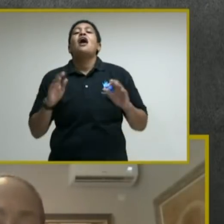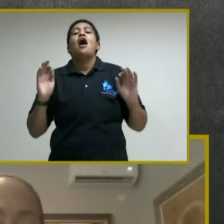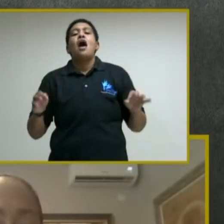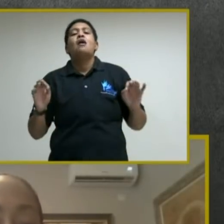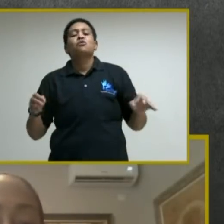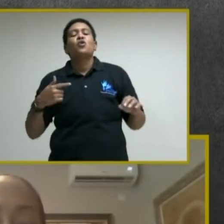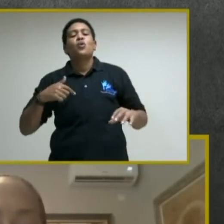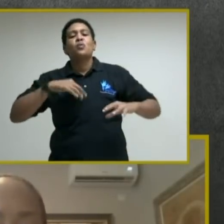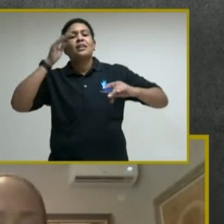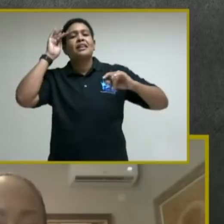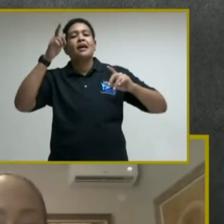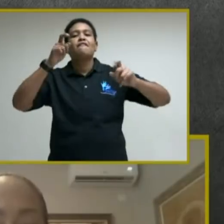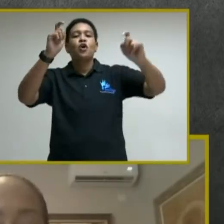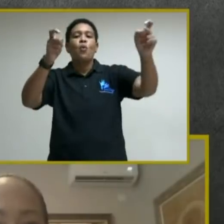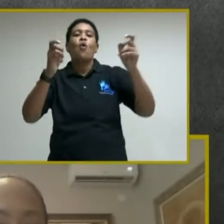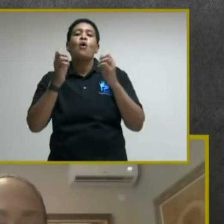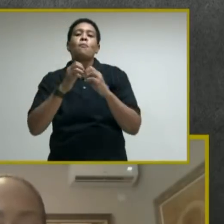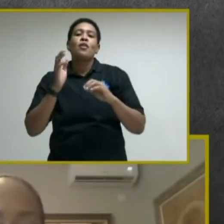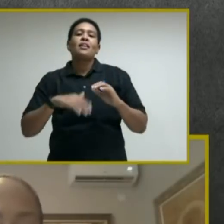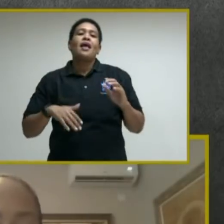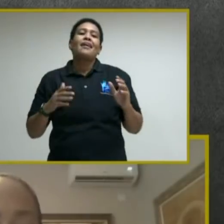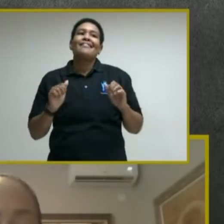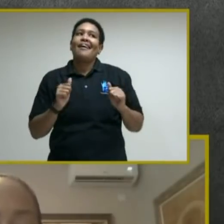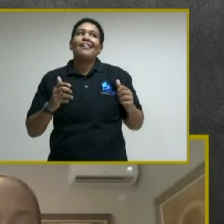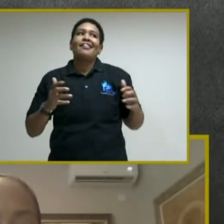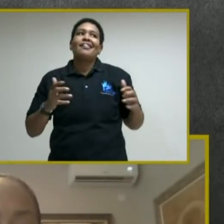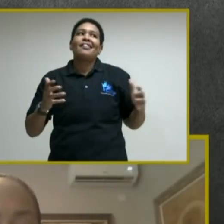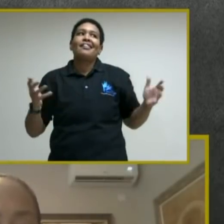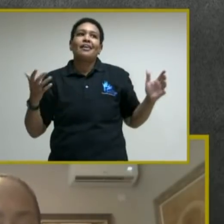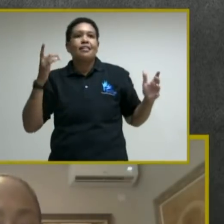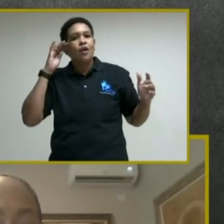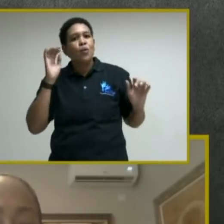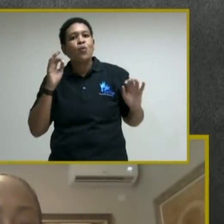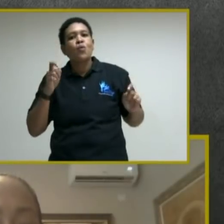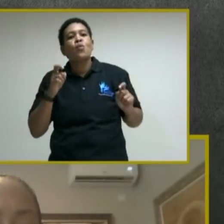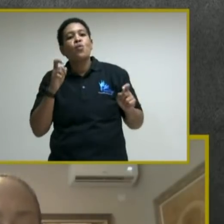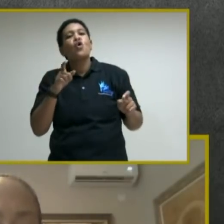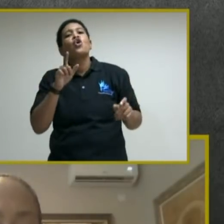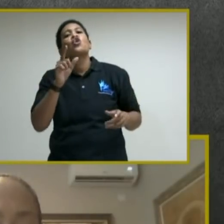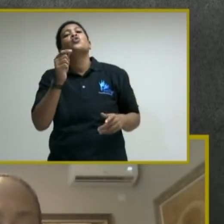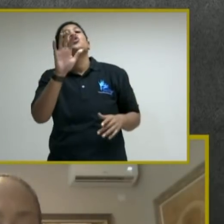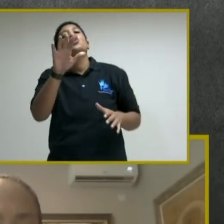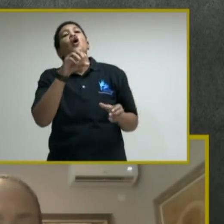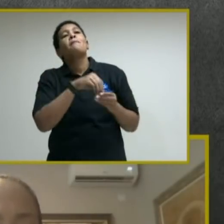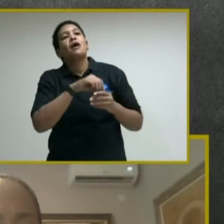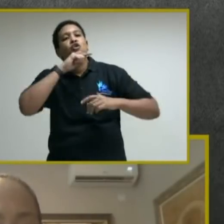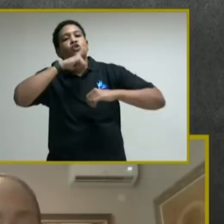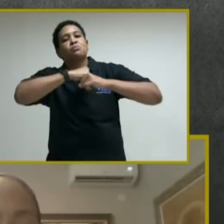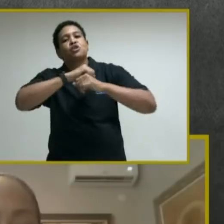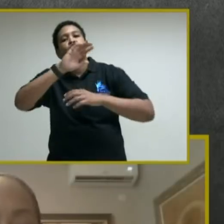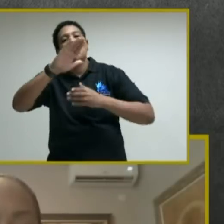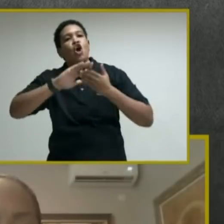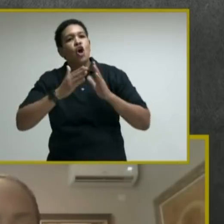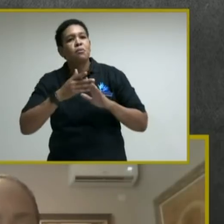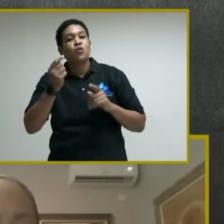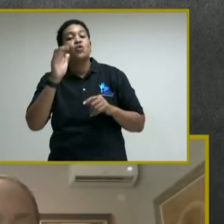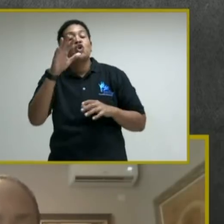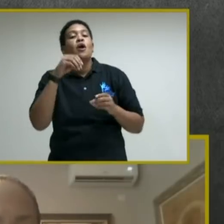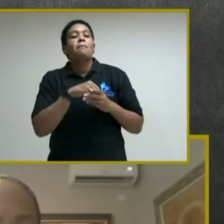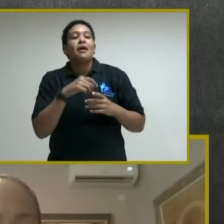of it as a reward more than anything else. I mean, you're doing your part to protect your community. You're doing your part to get the